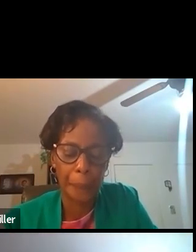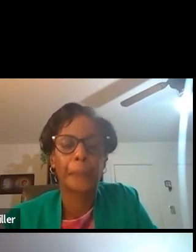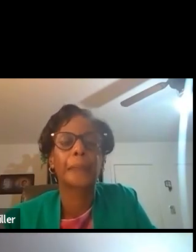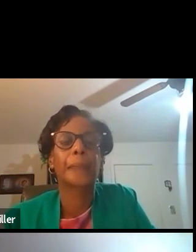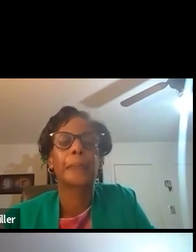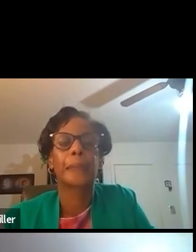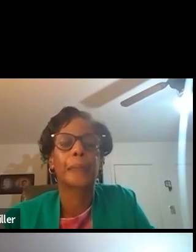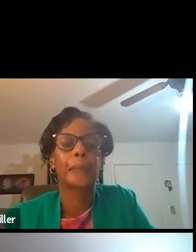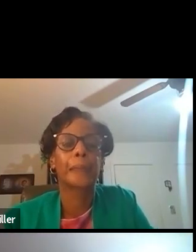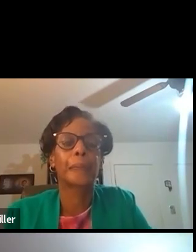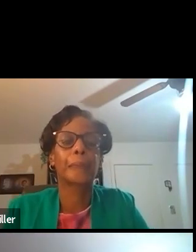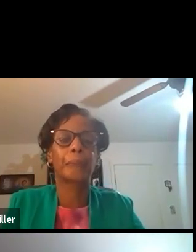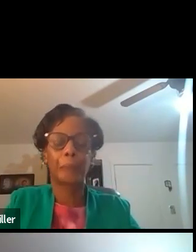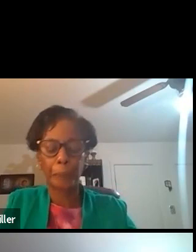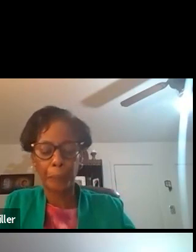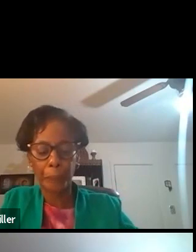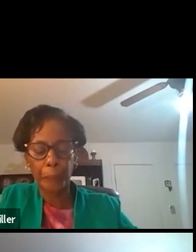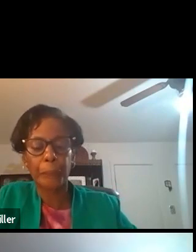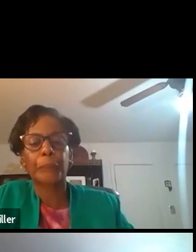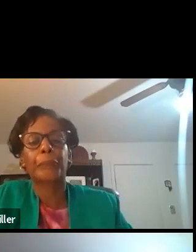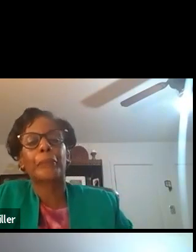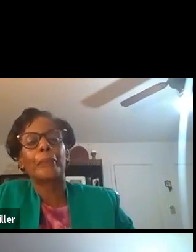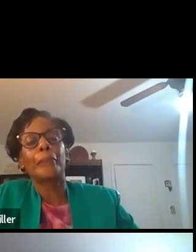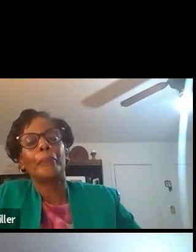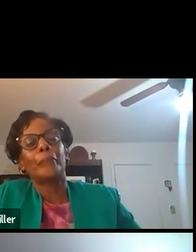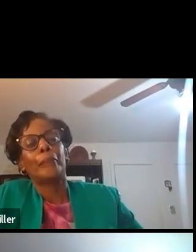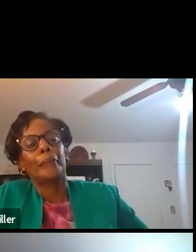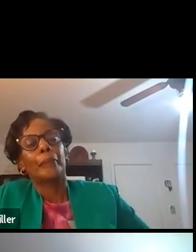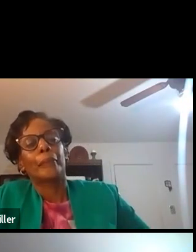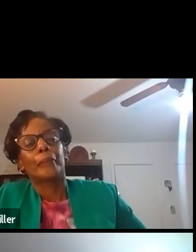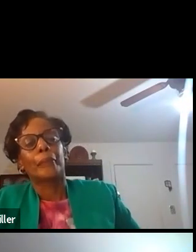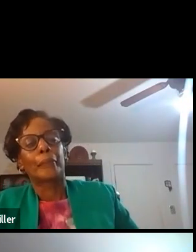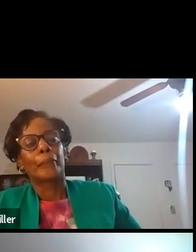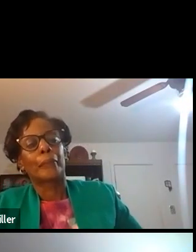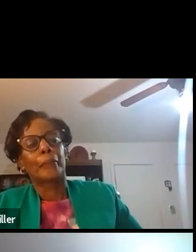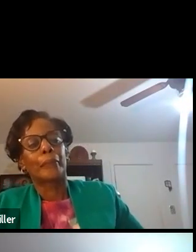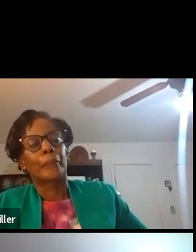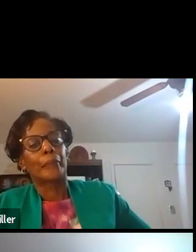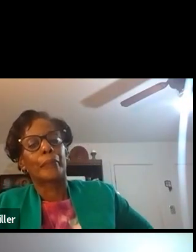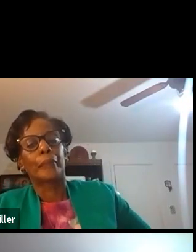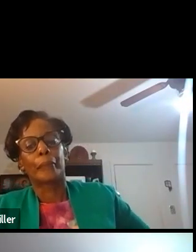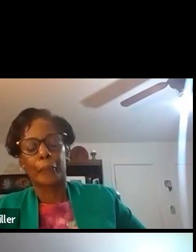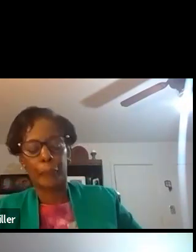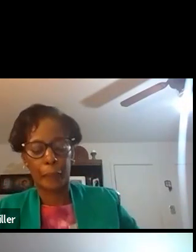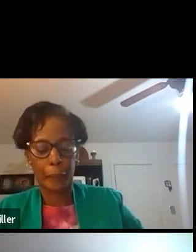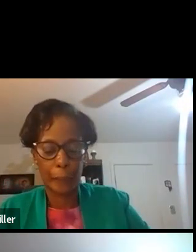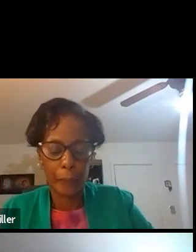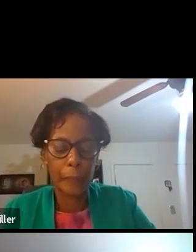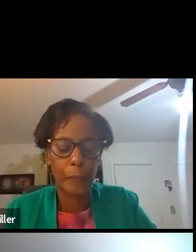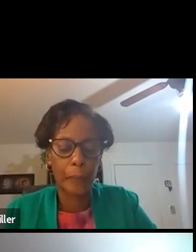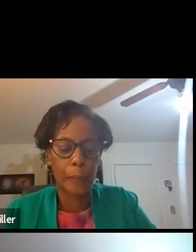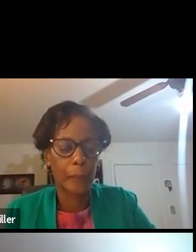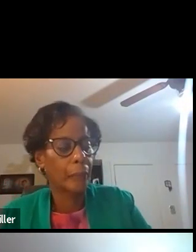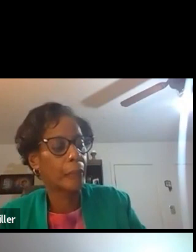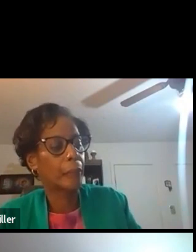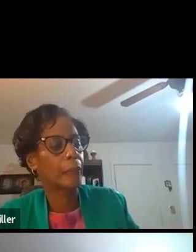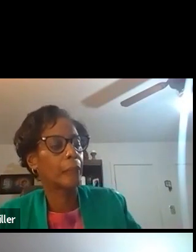Colton, Aye. Commissioner Jones, Aye. Aye.